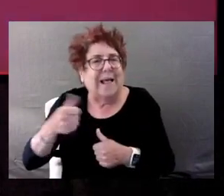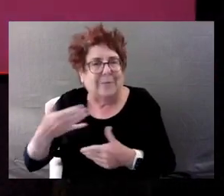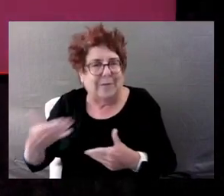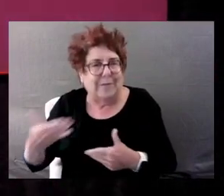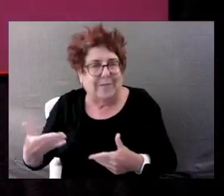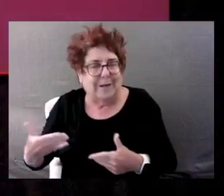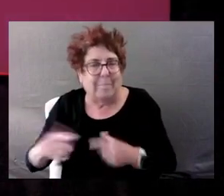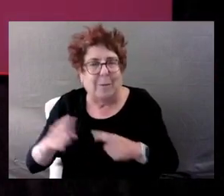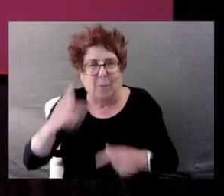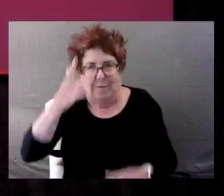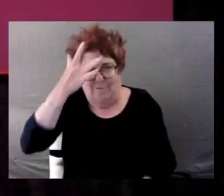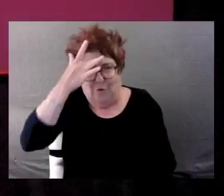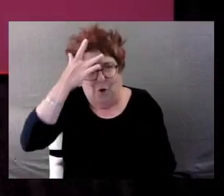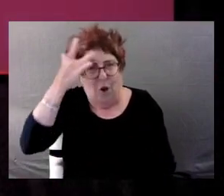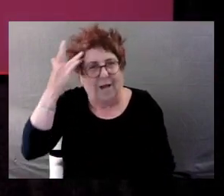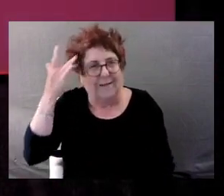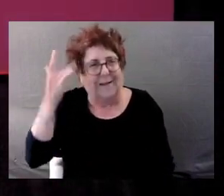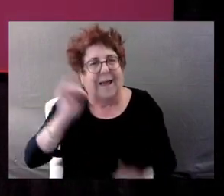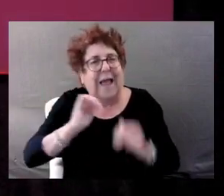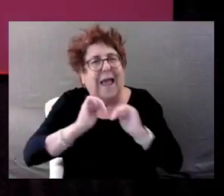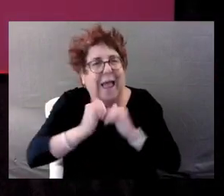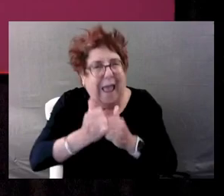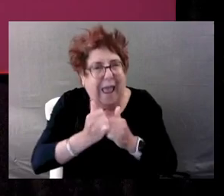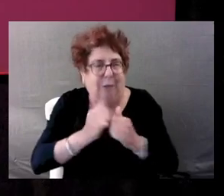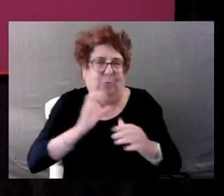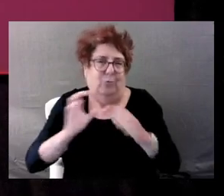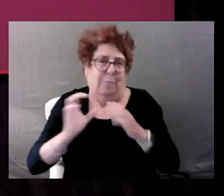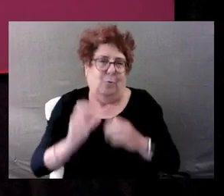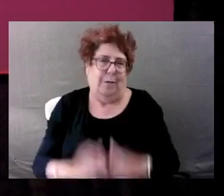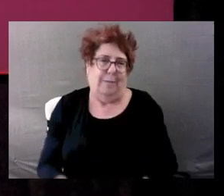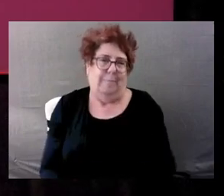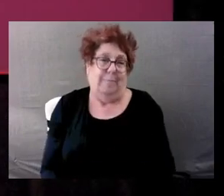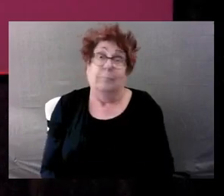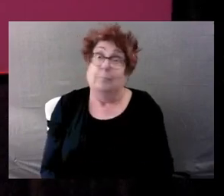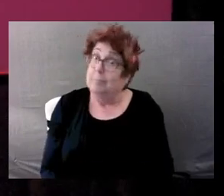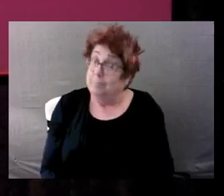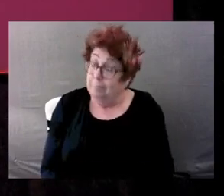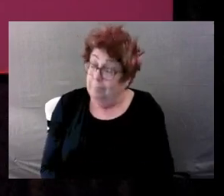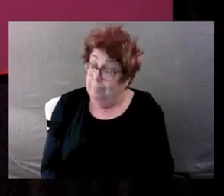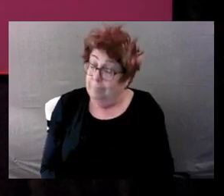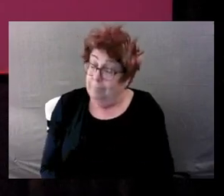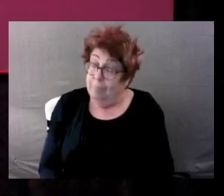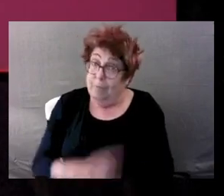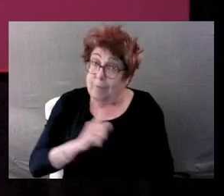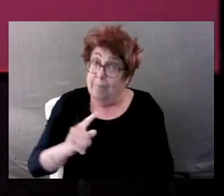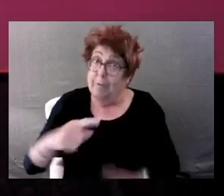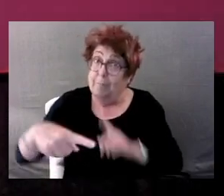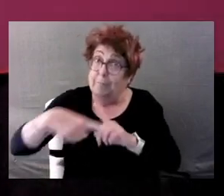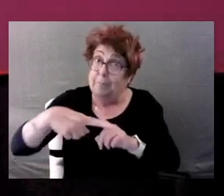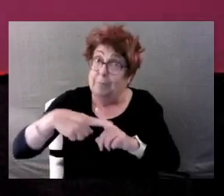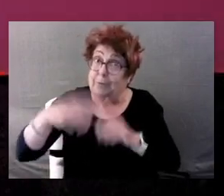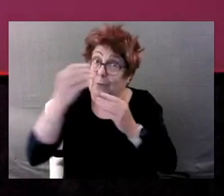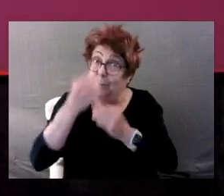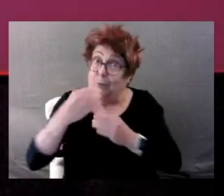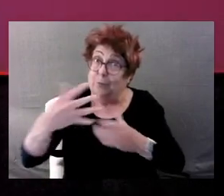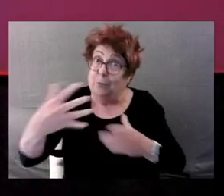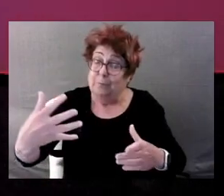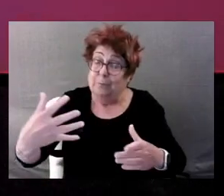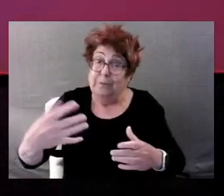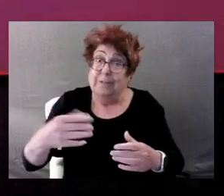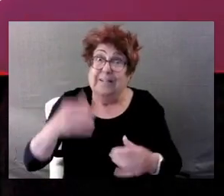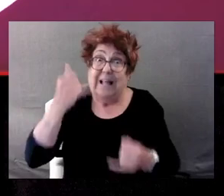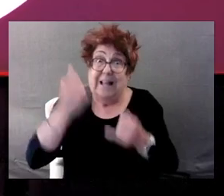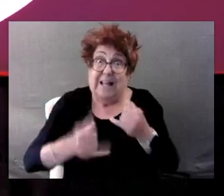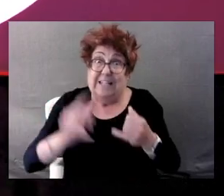forgotten how to communicate. But the good news is this last V is around